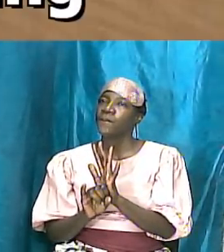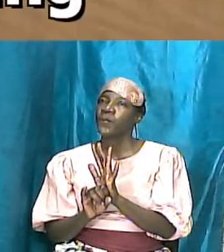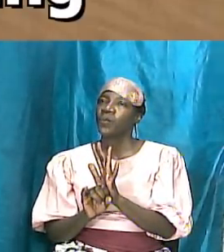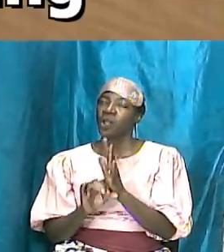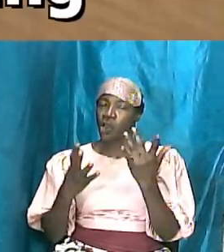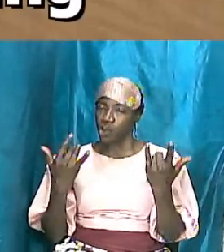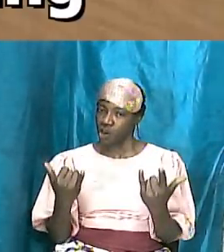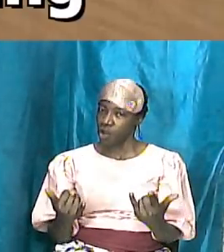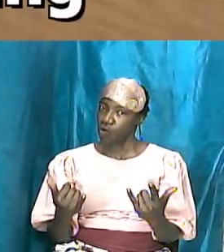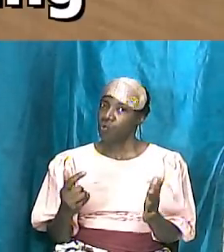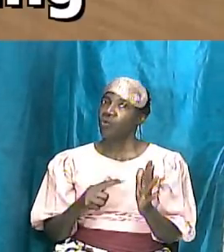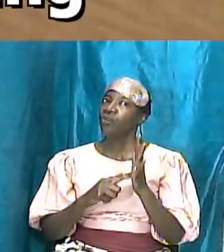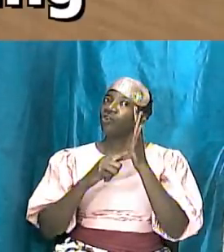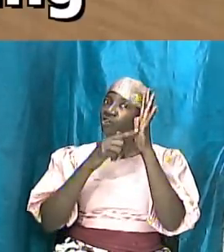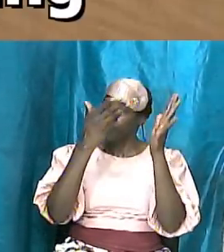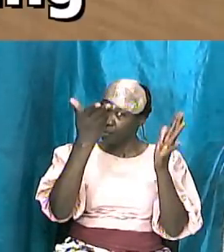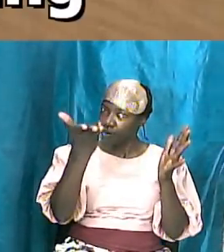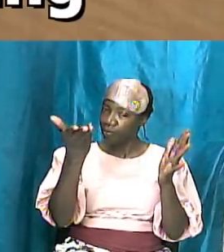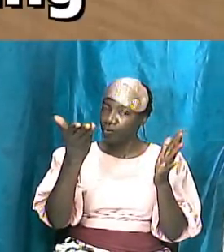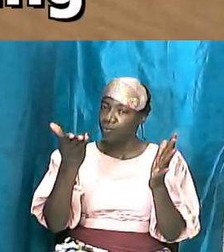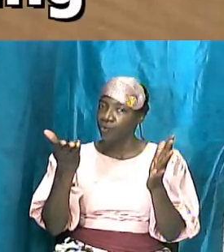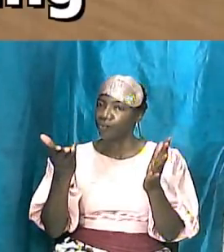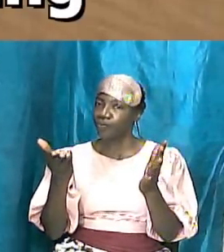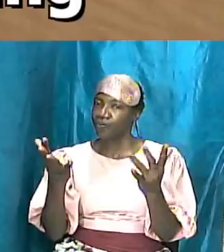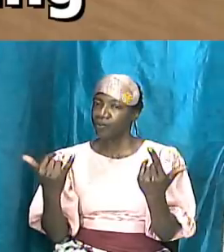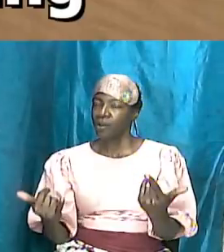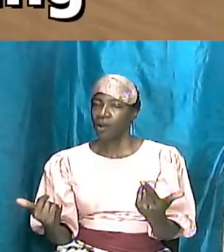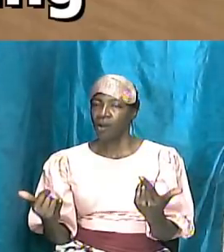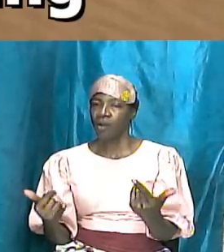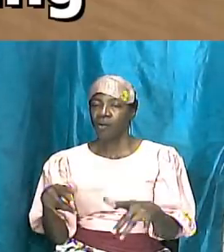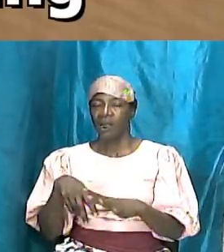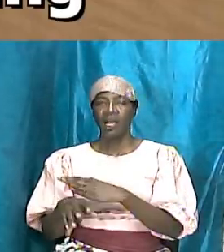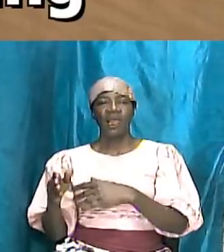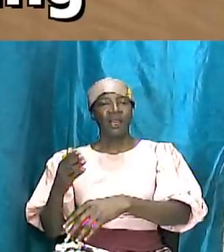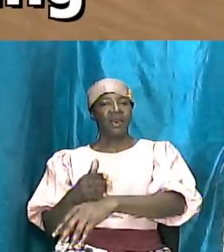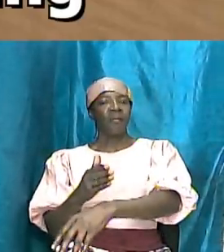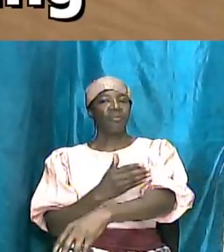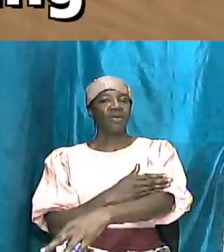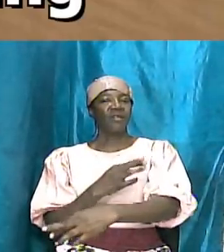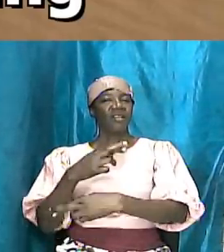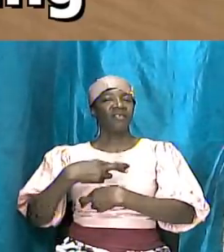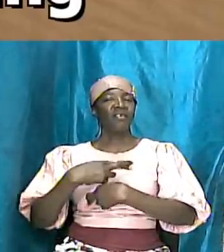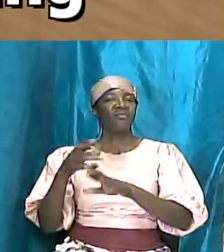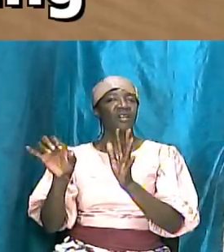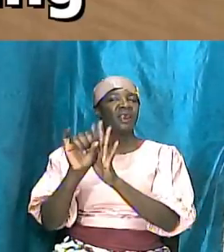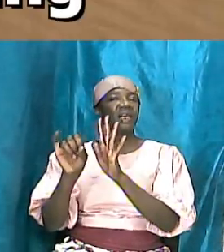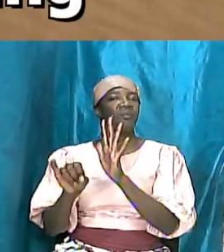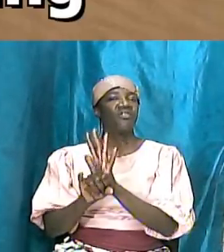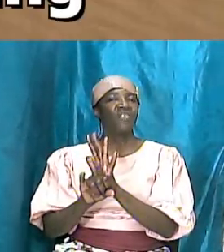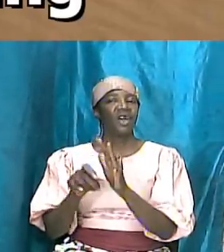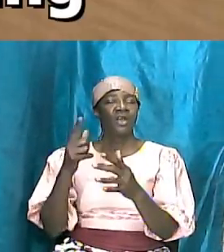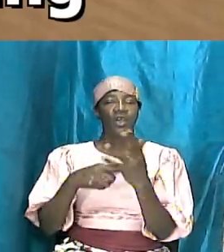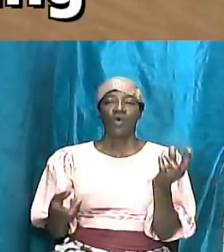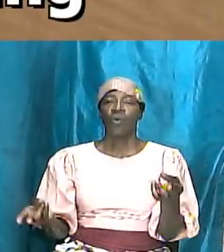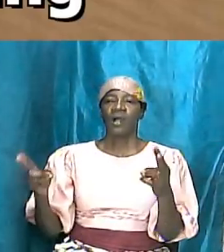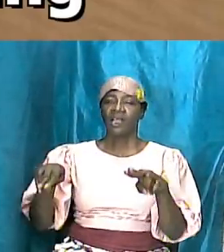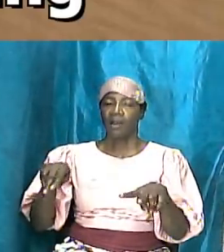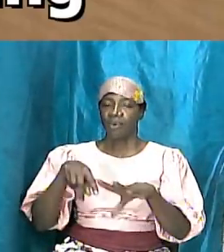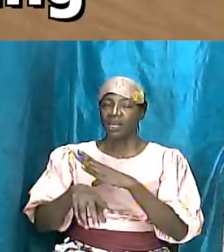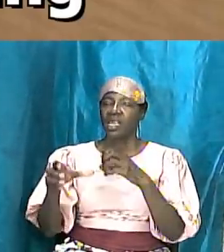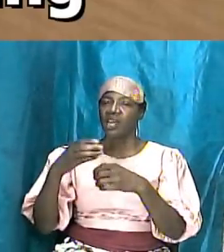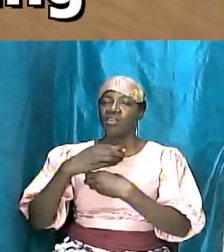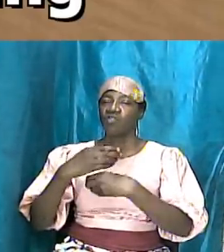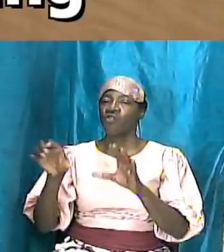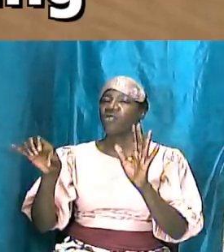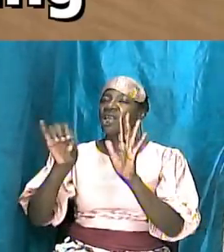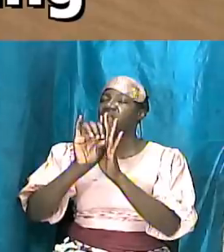now how, in the process of redemption, what happened in creation